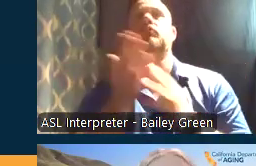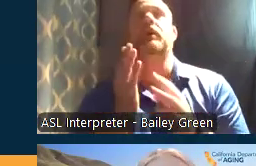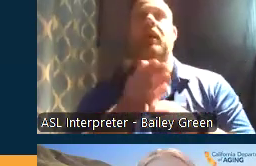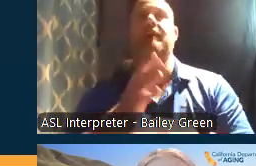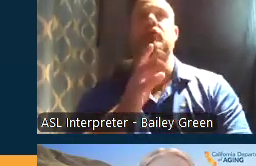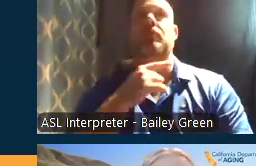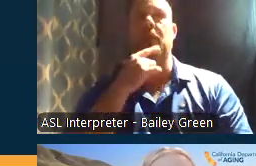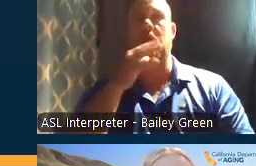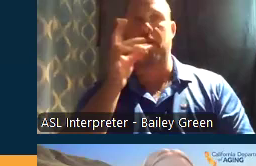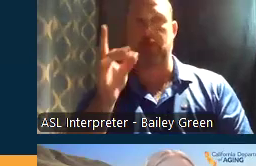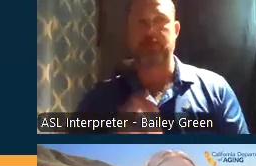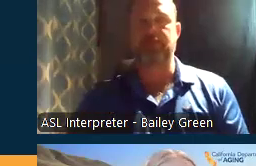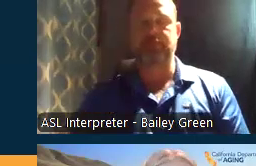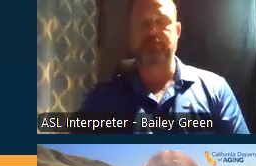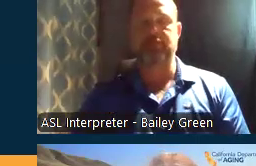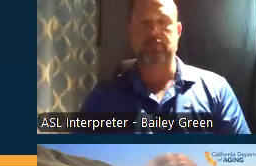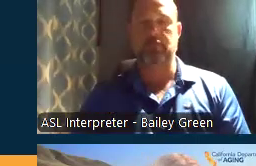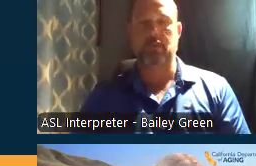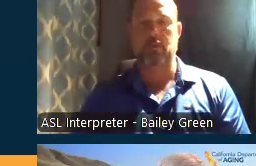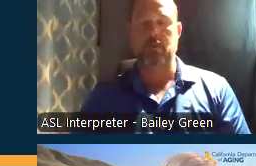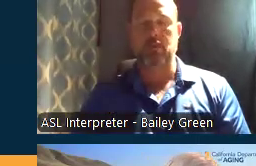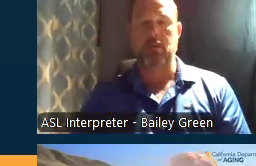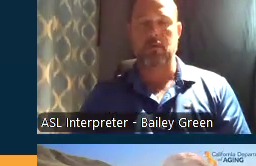public comment period.